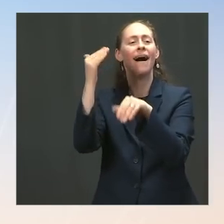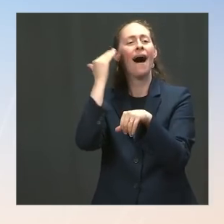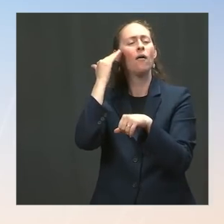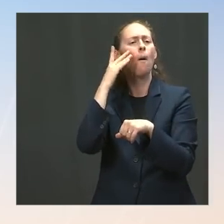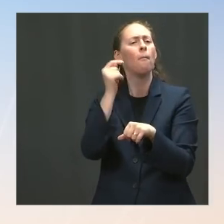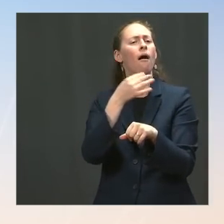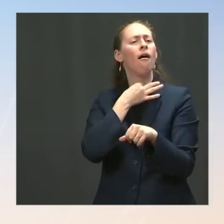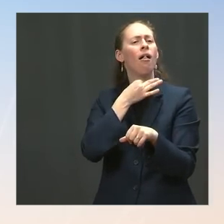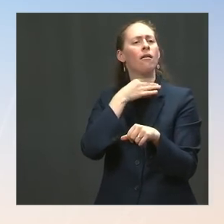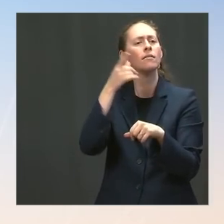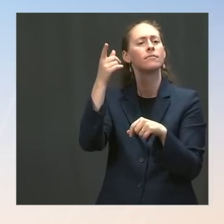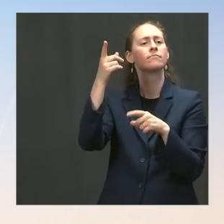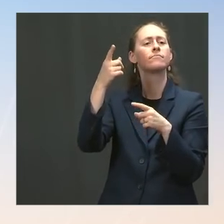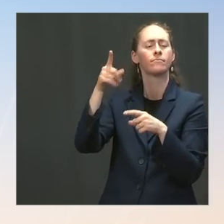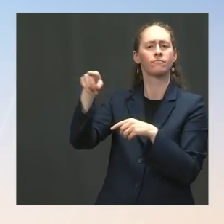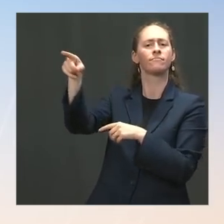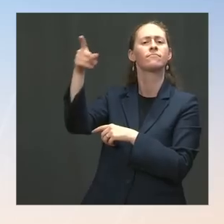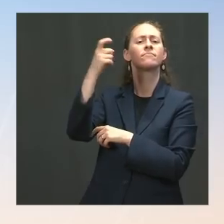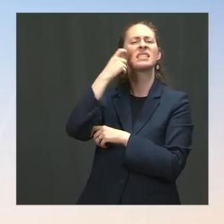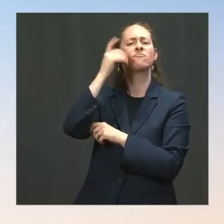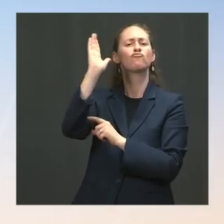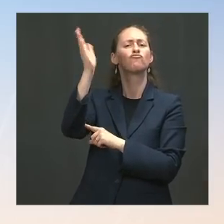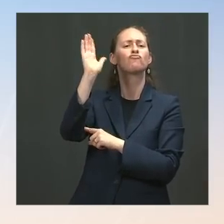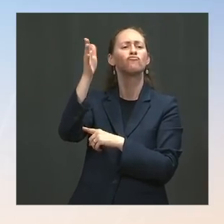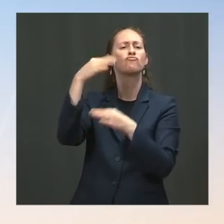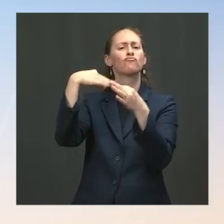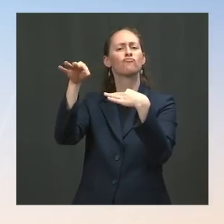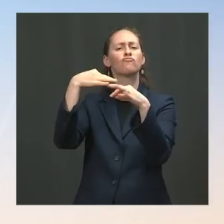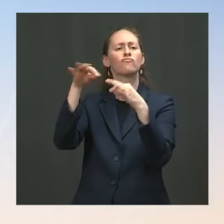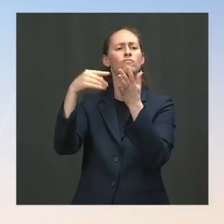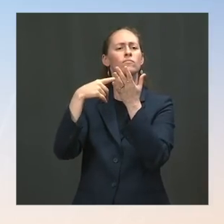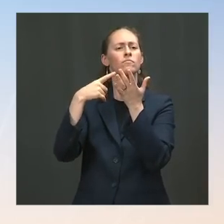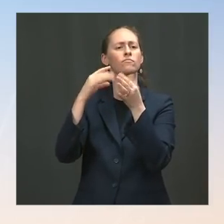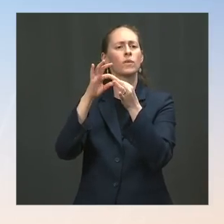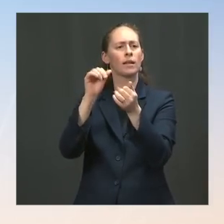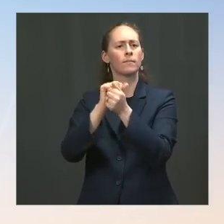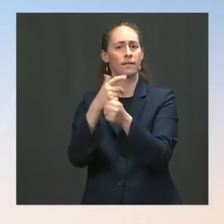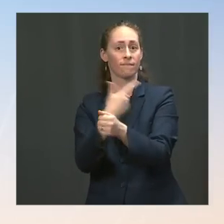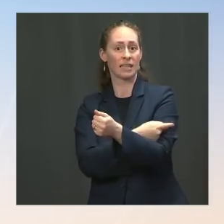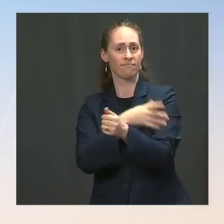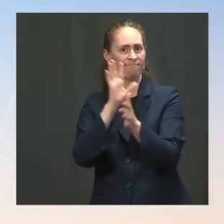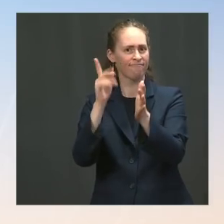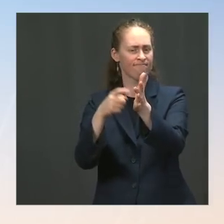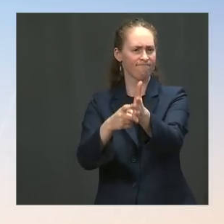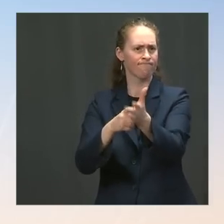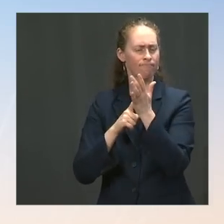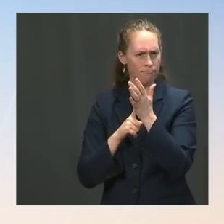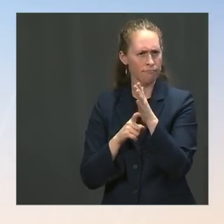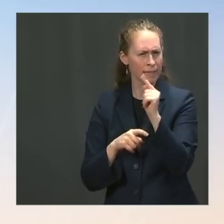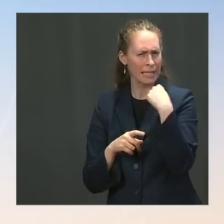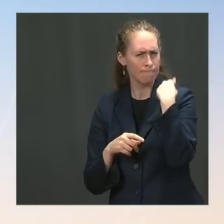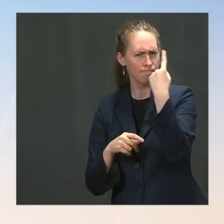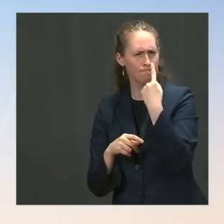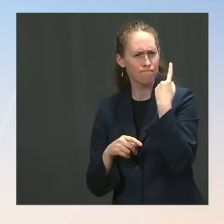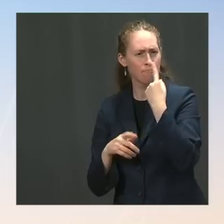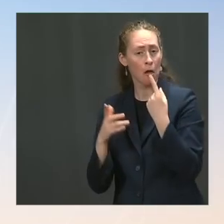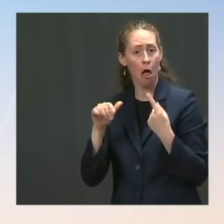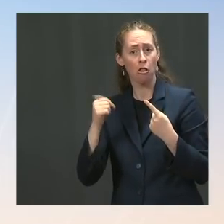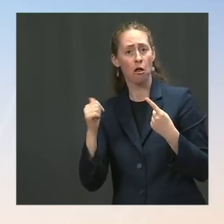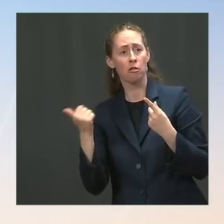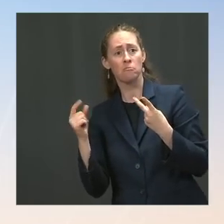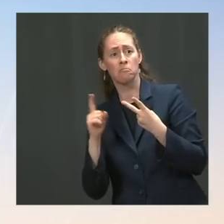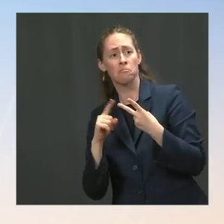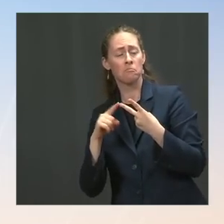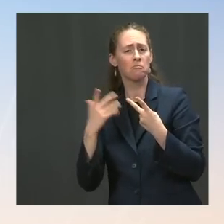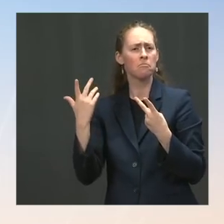how vaccination requirements for foreign travelers are under consideration, but there were also other alternative pathways that were mentioned. Could you